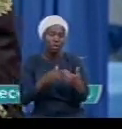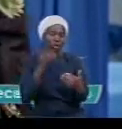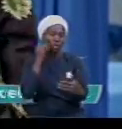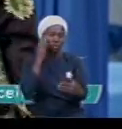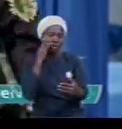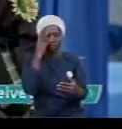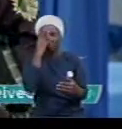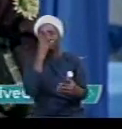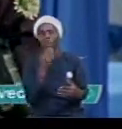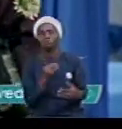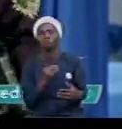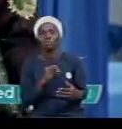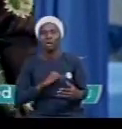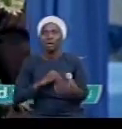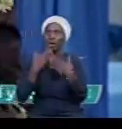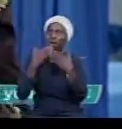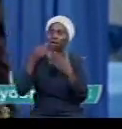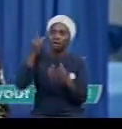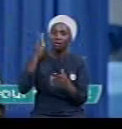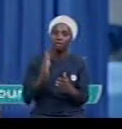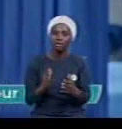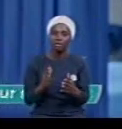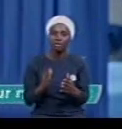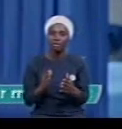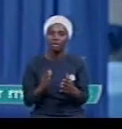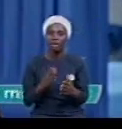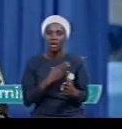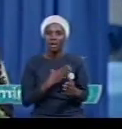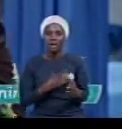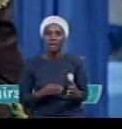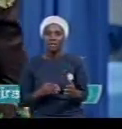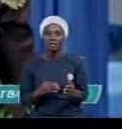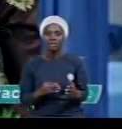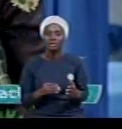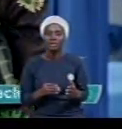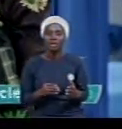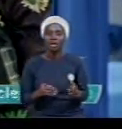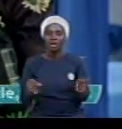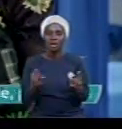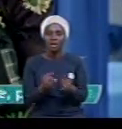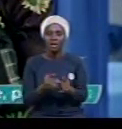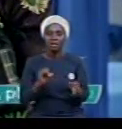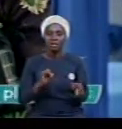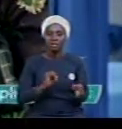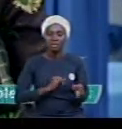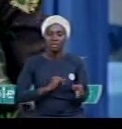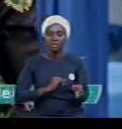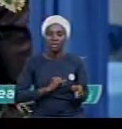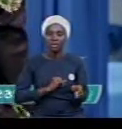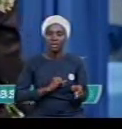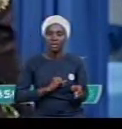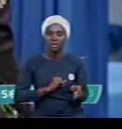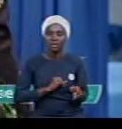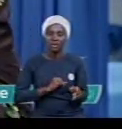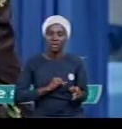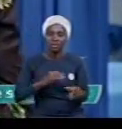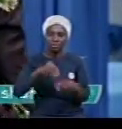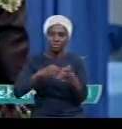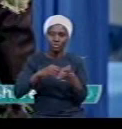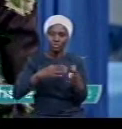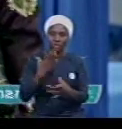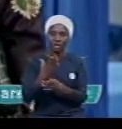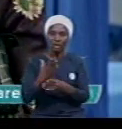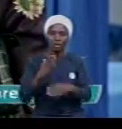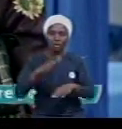won ni bi ti yi ba se eyan pe ki yan fo ko bi mo se mu igba aya mi wa ti mo